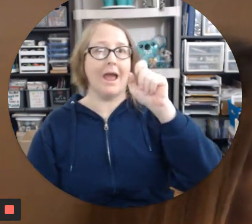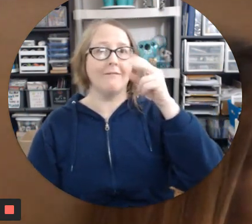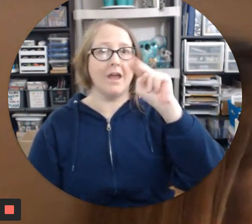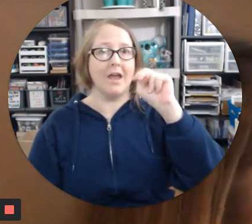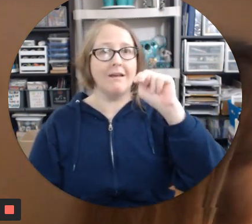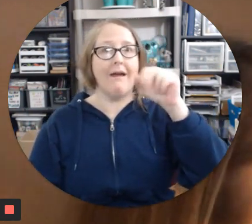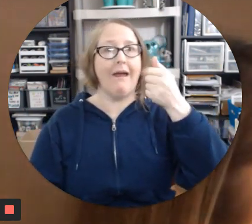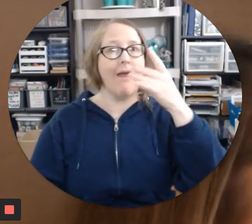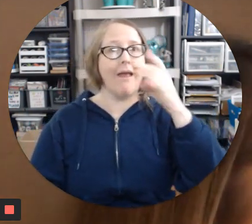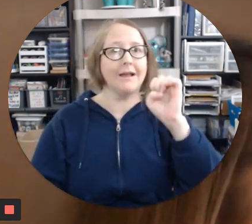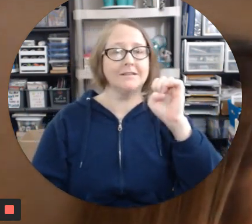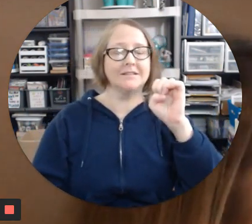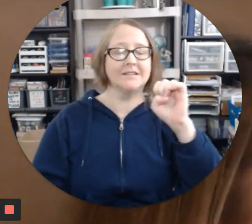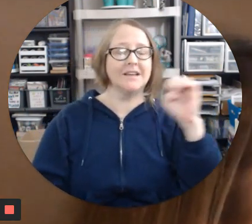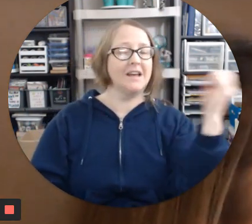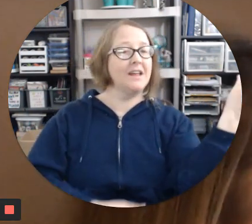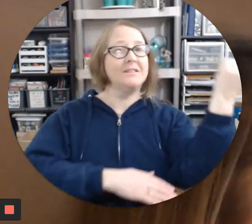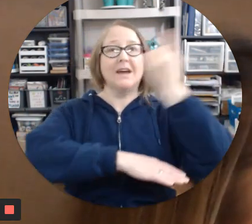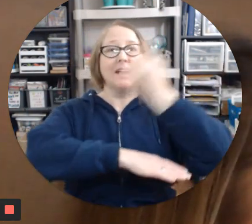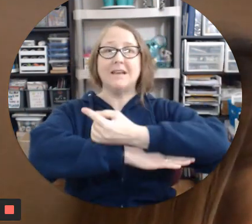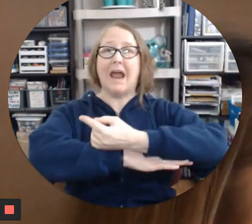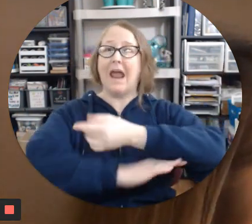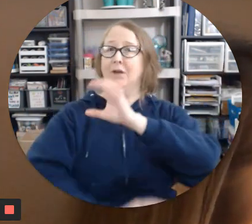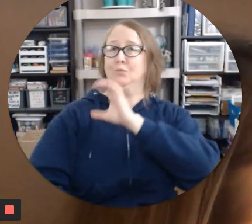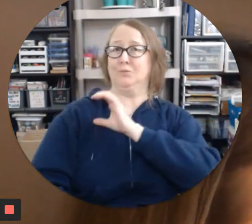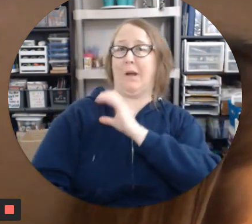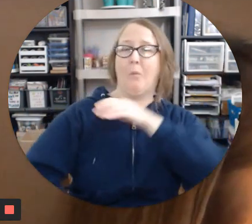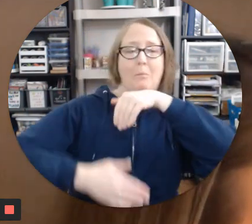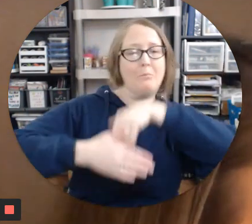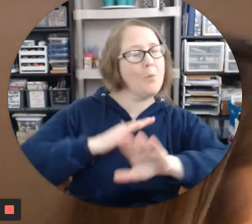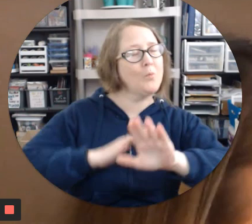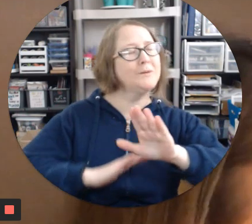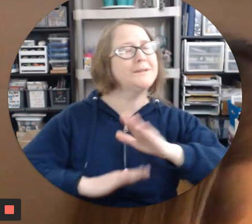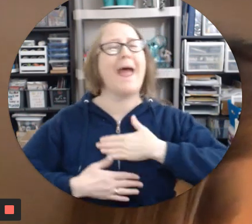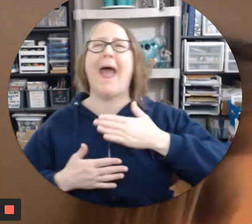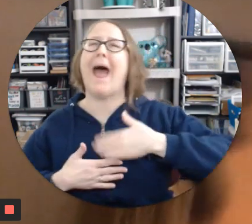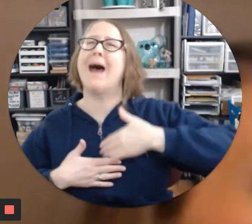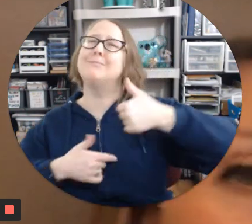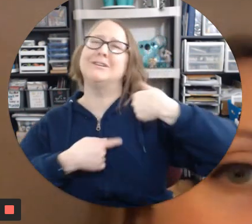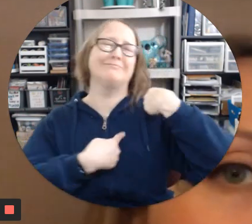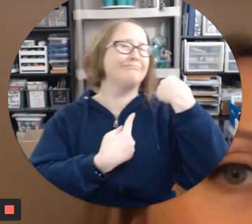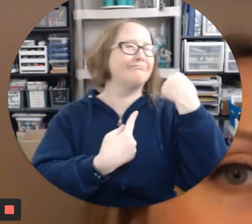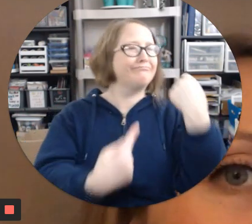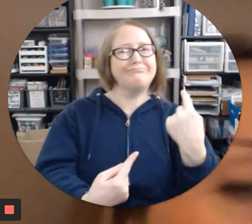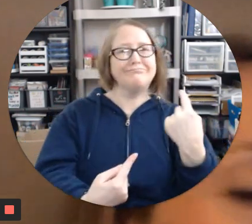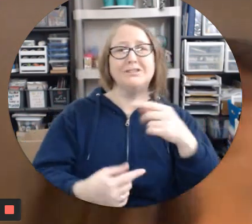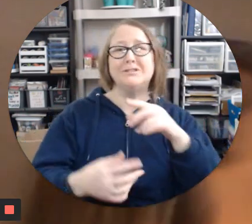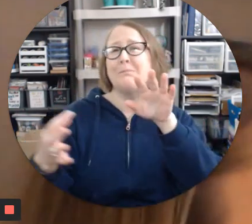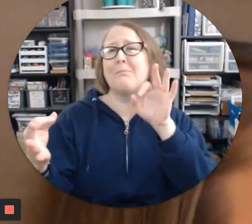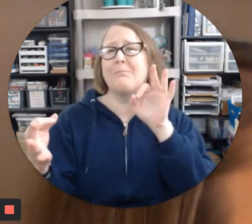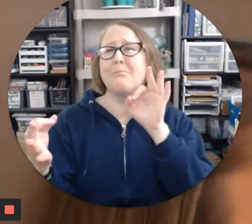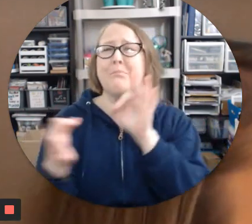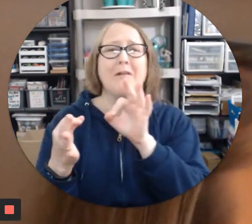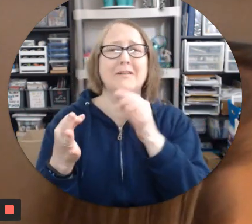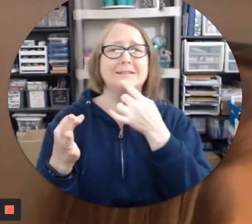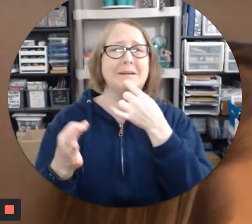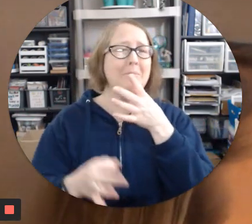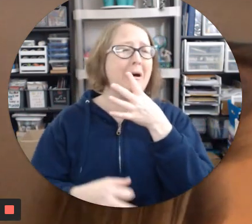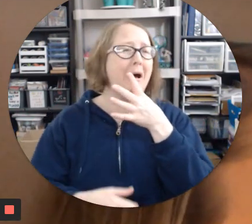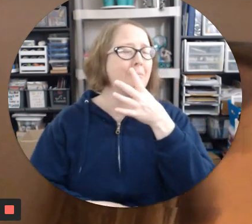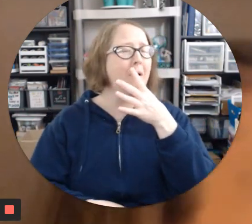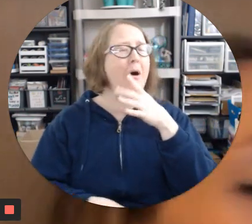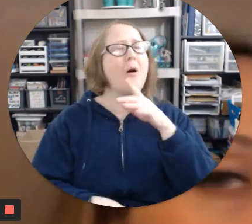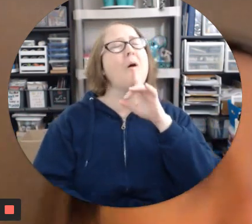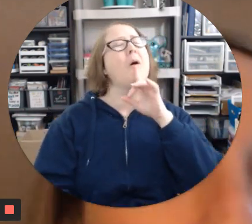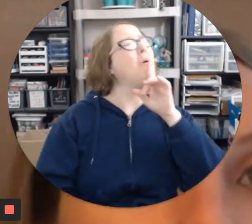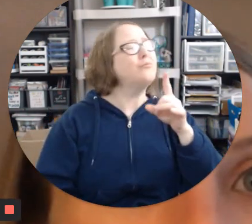The day she was born was the happiest day in her parents' lives. She is perfect, said her mother. Absolutely, said her father. And she